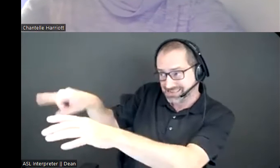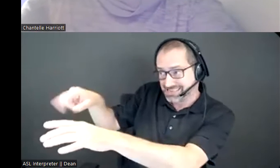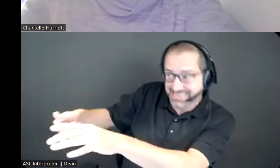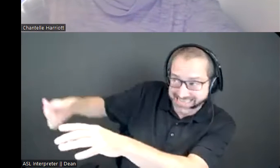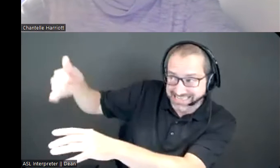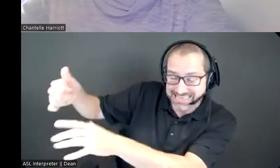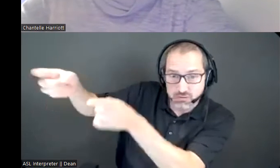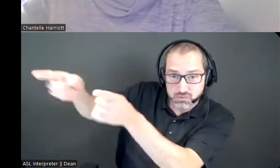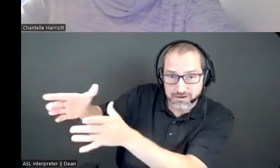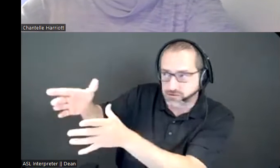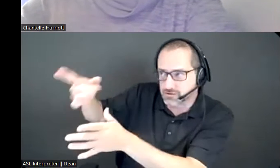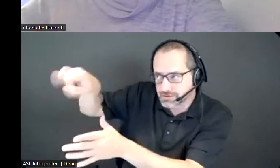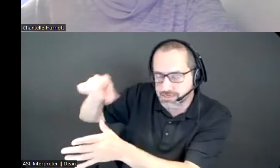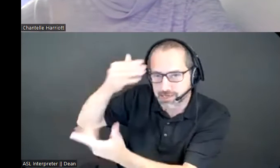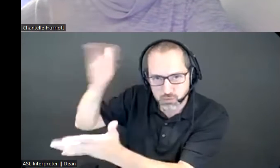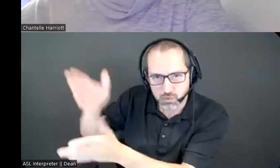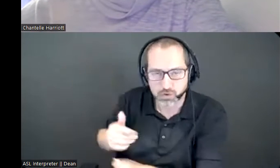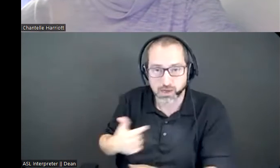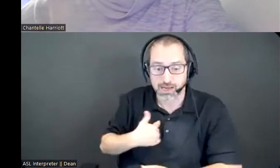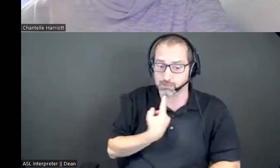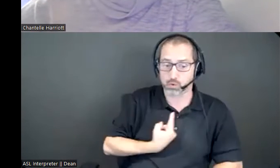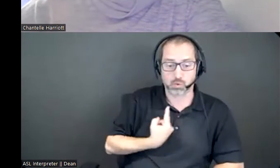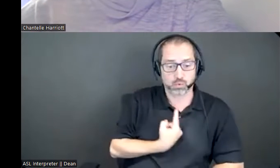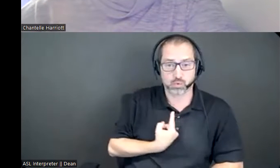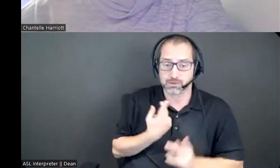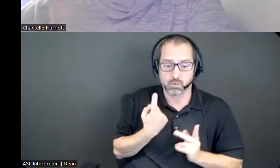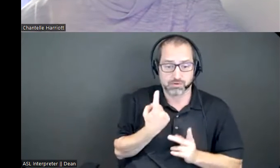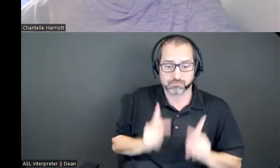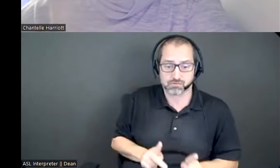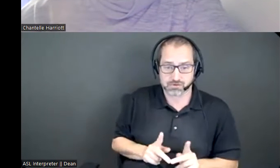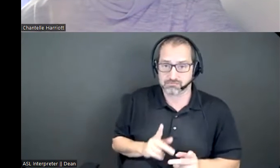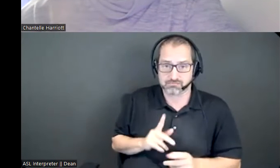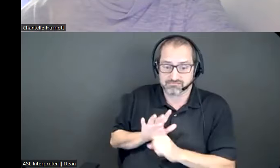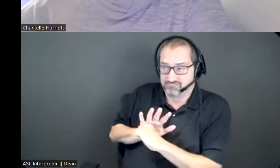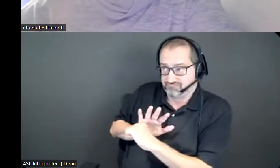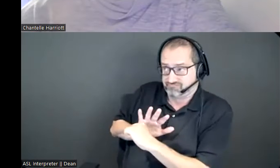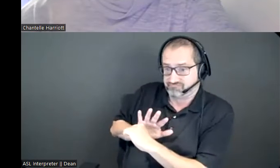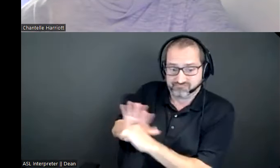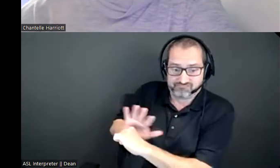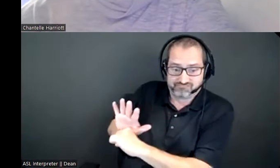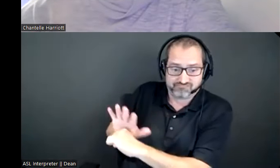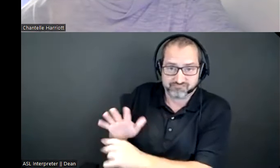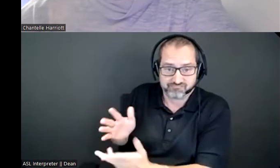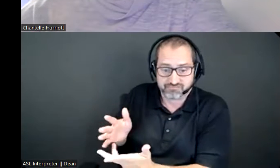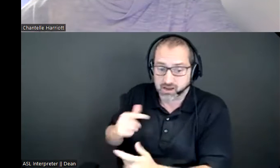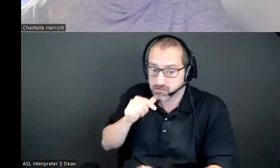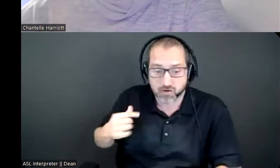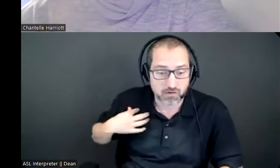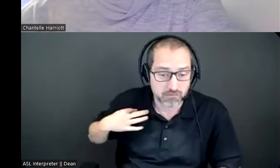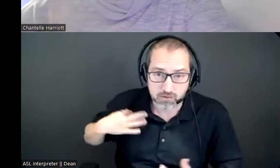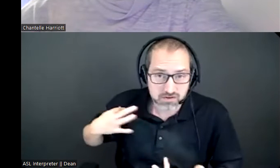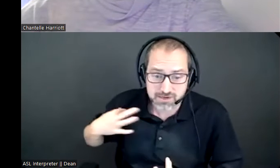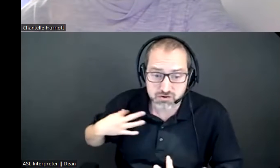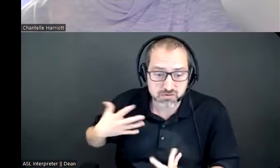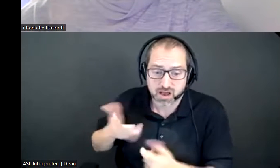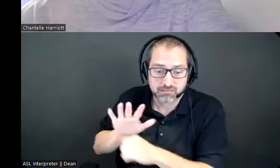lonely person, an advocate at best, and not even a volunteer. Like I